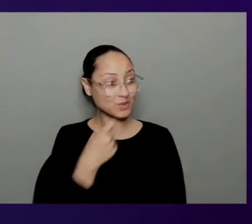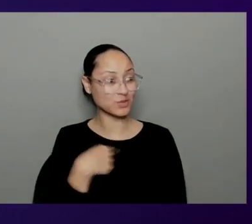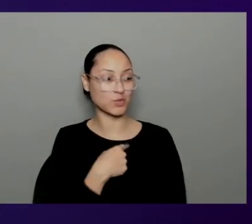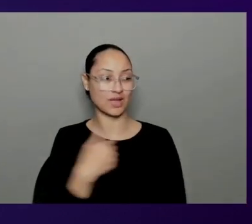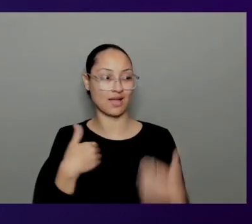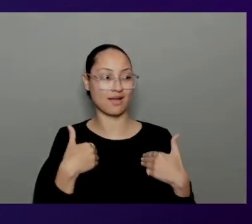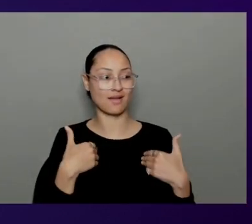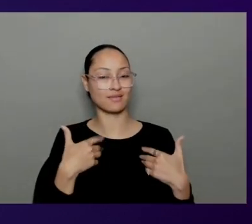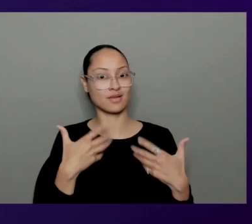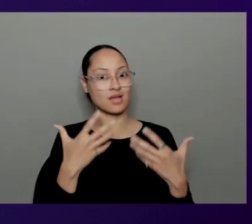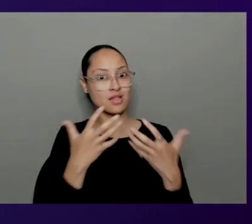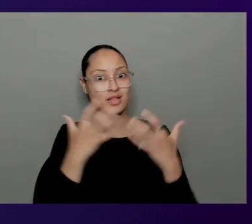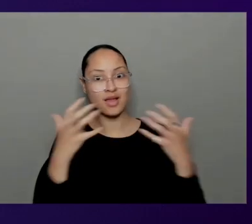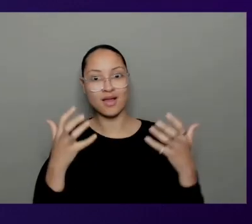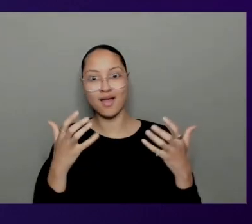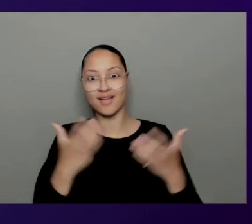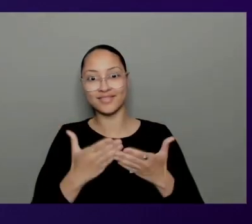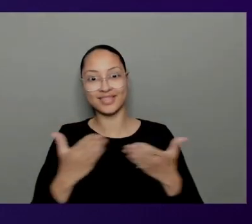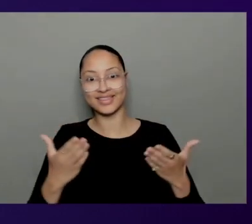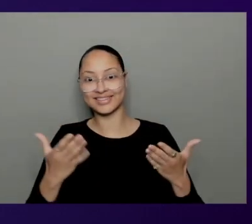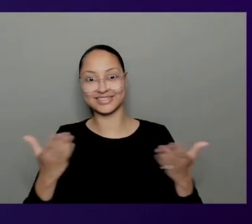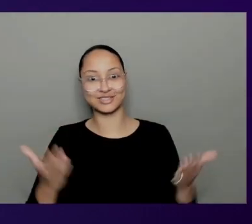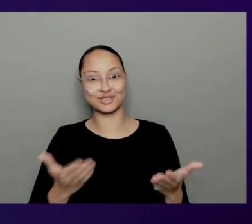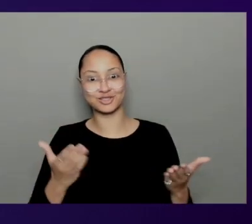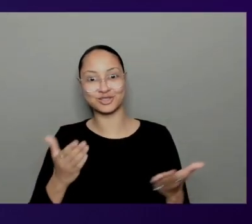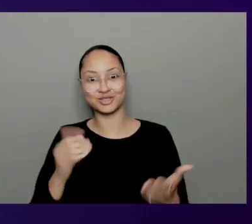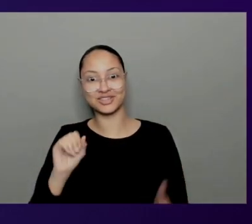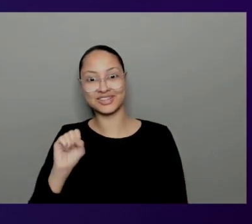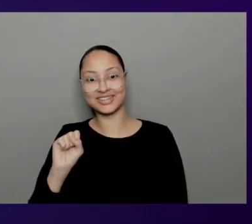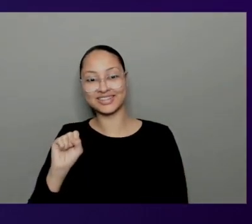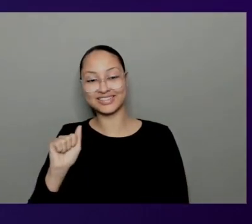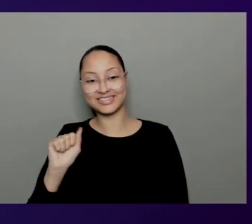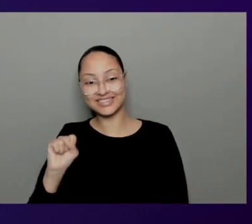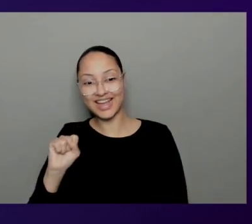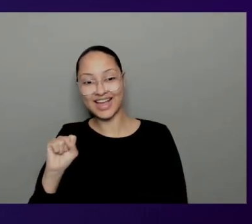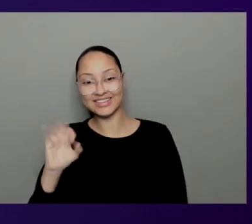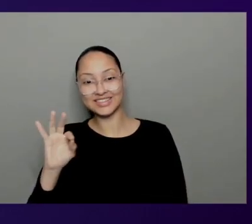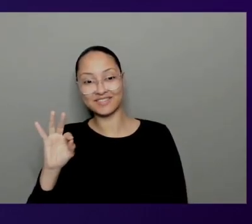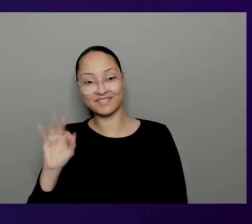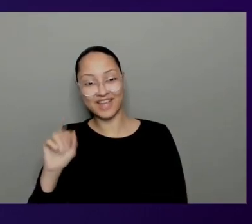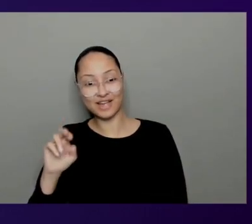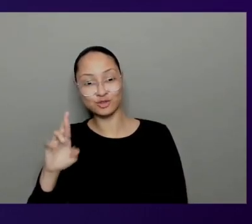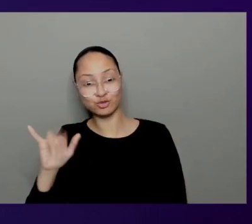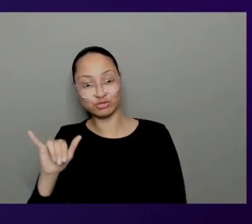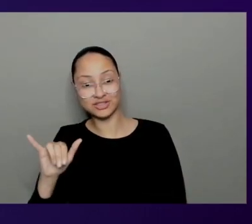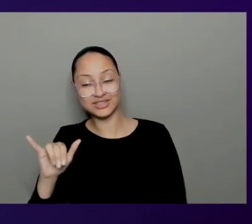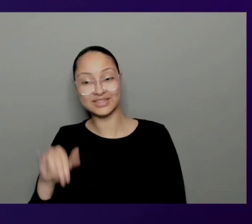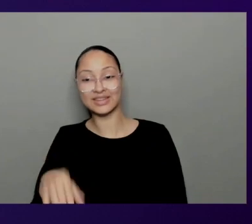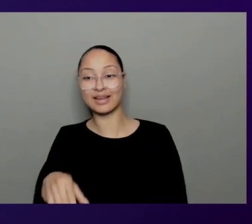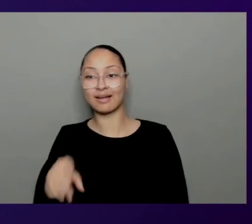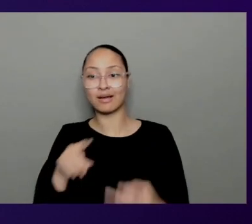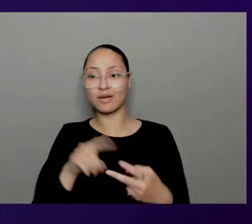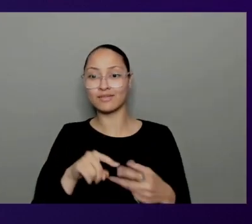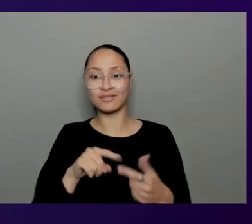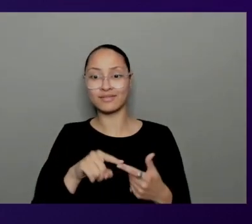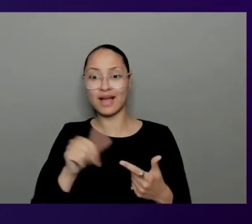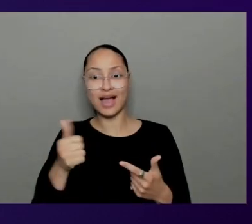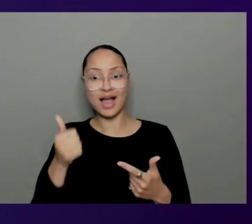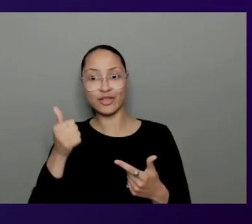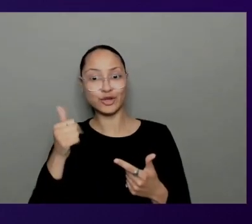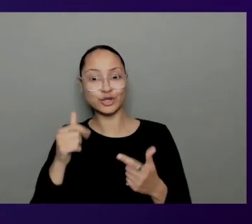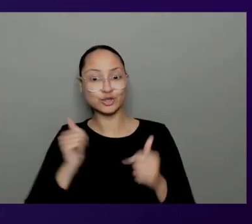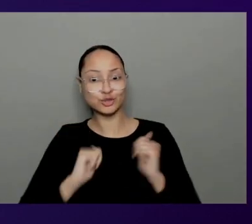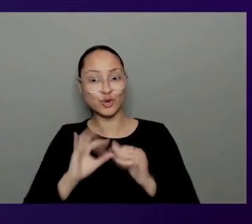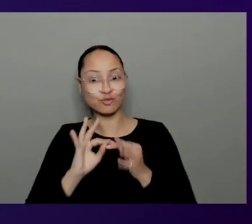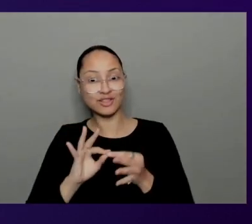stuff here at AWS. We got SaaS Factory. Right. Gunnar Grosh has a show around building SaaS stuff. Oh yeah, definitely. So cool